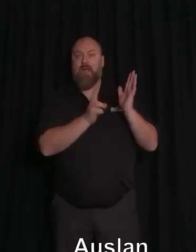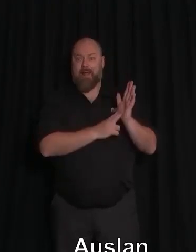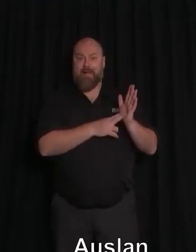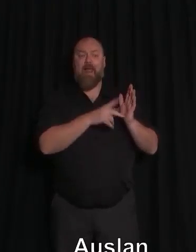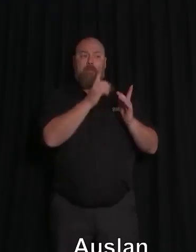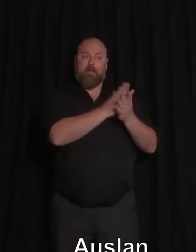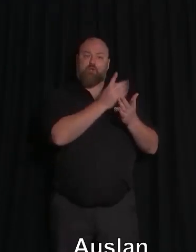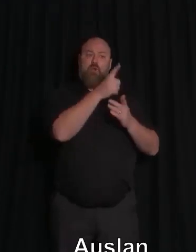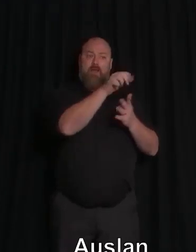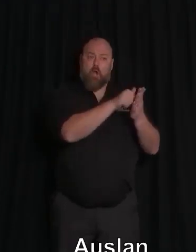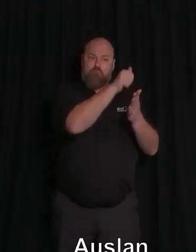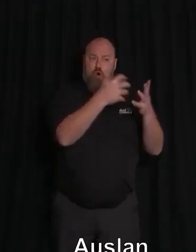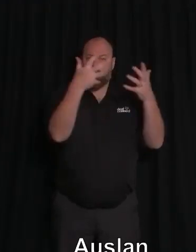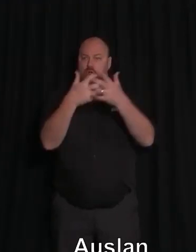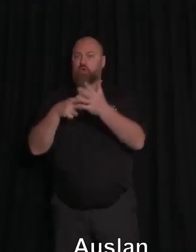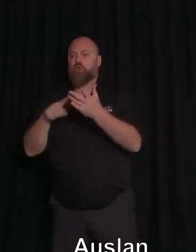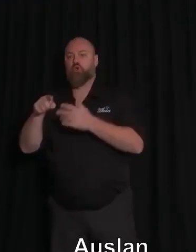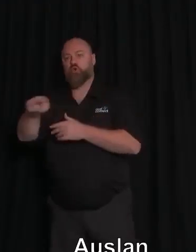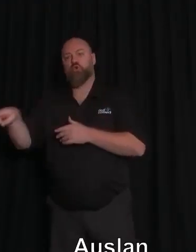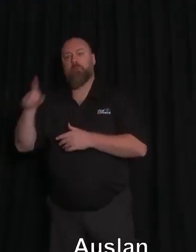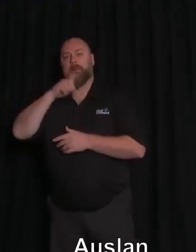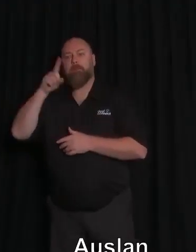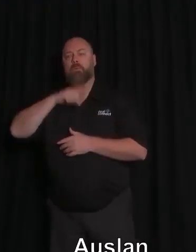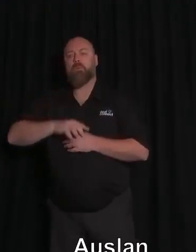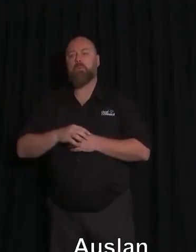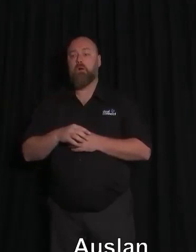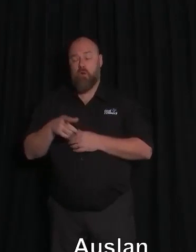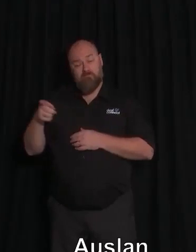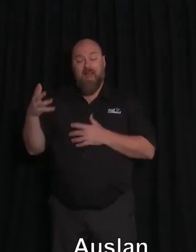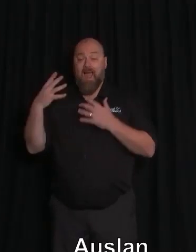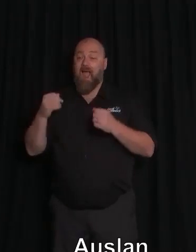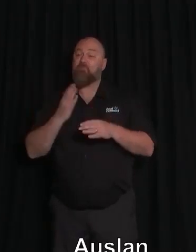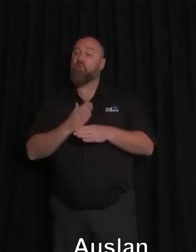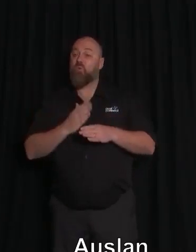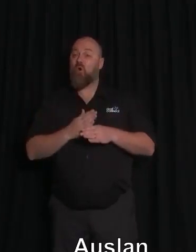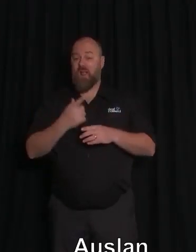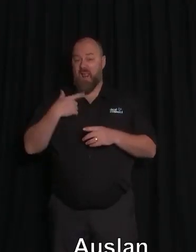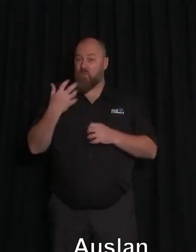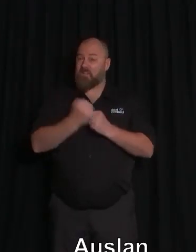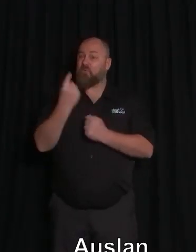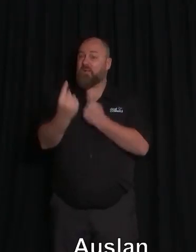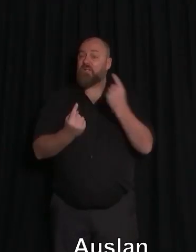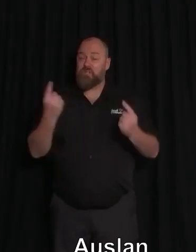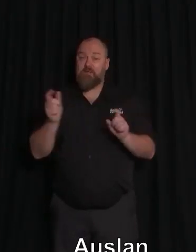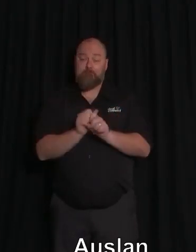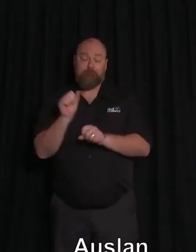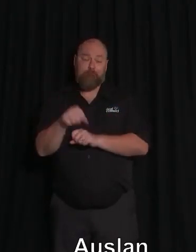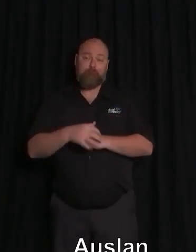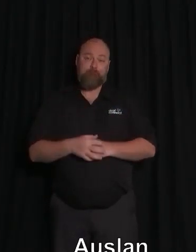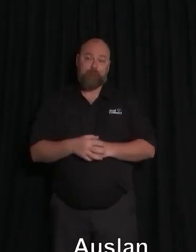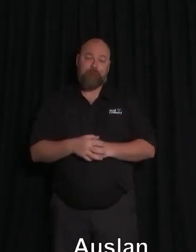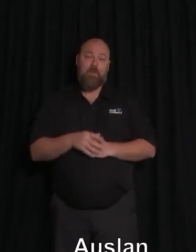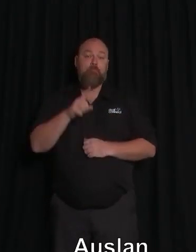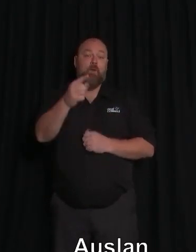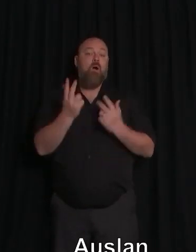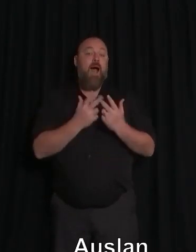of the population. So that there is work going on, and we are lifting each other up, I think. But the other thing that I think was really